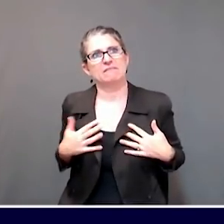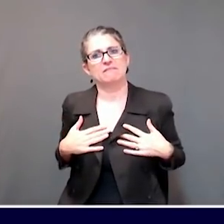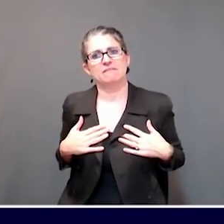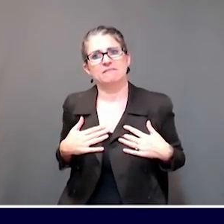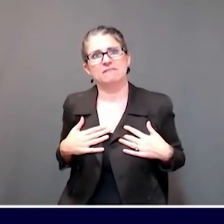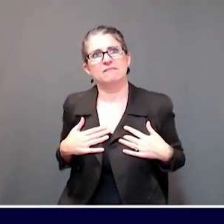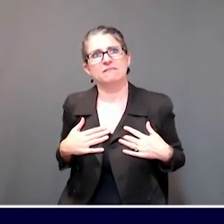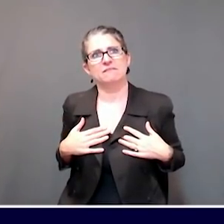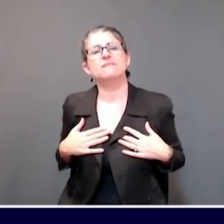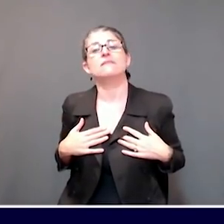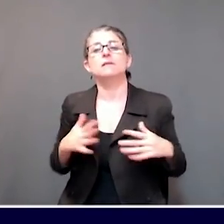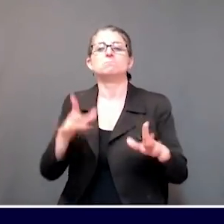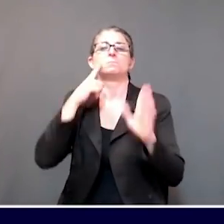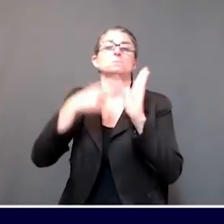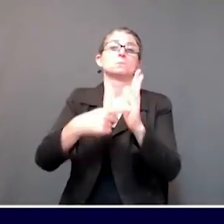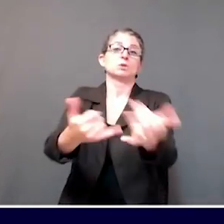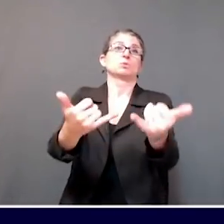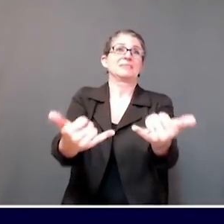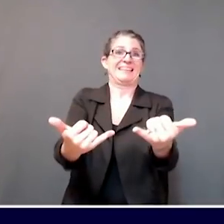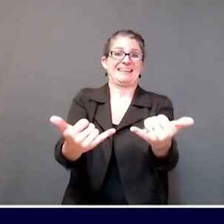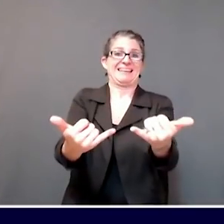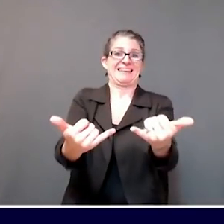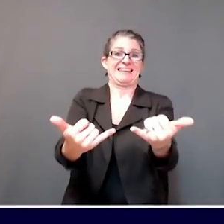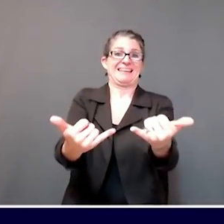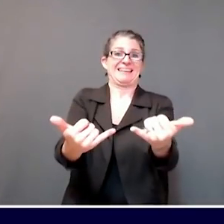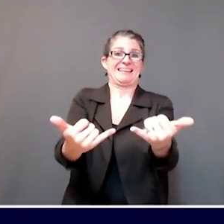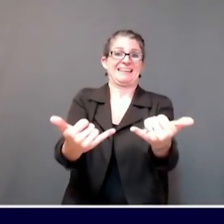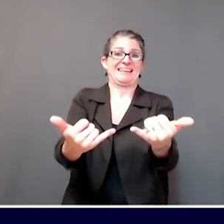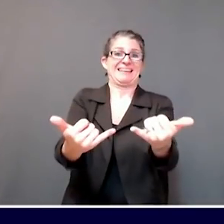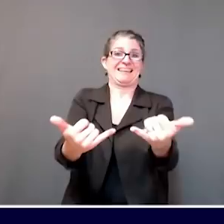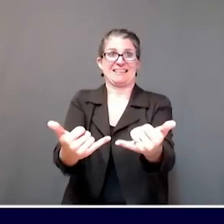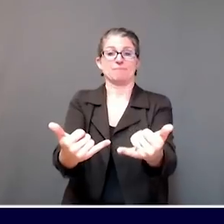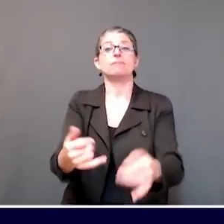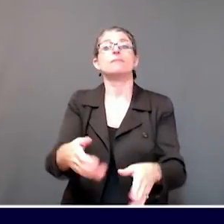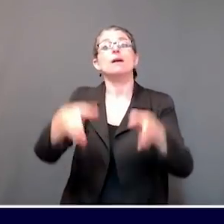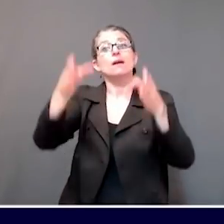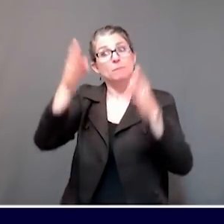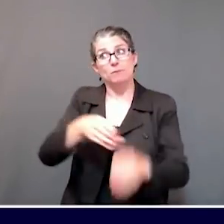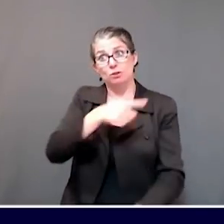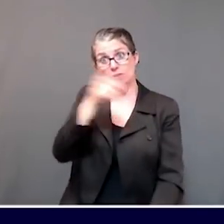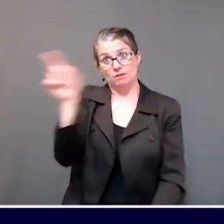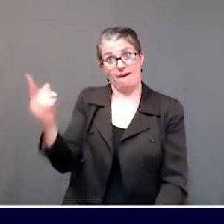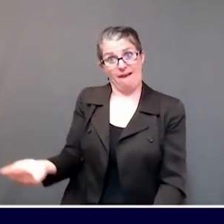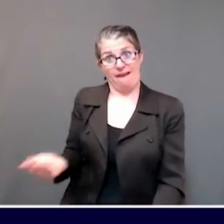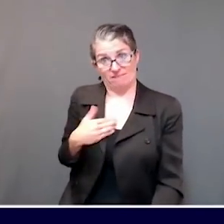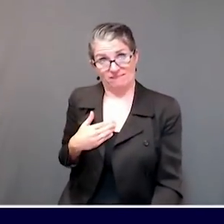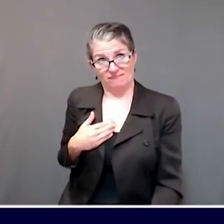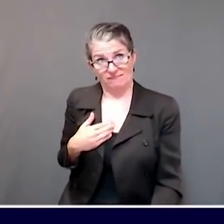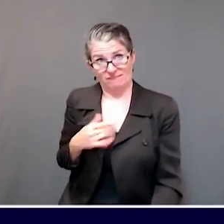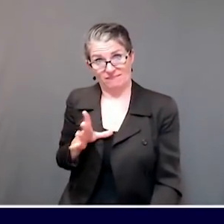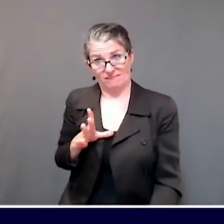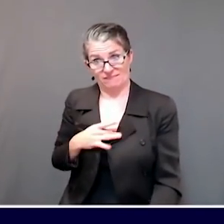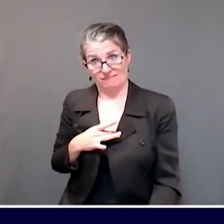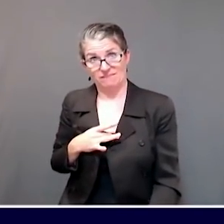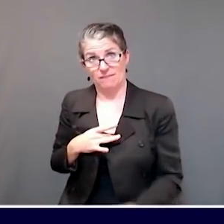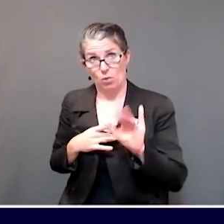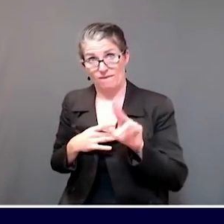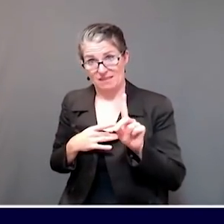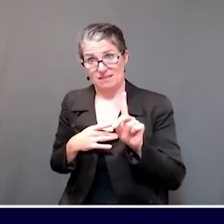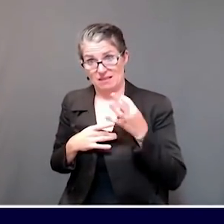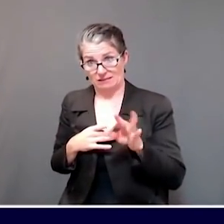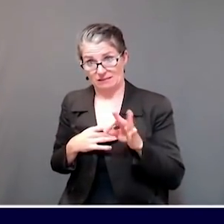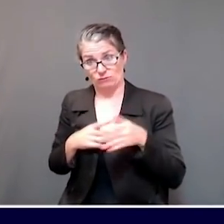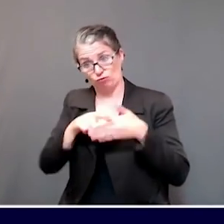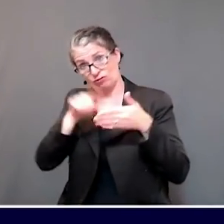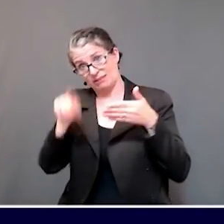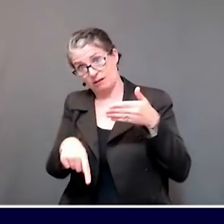now, every single individual who tests positive is able to be contact traced by the Maine CDC team as we